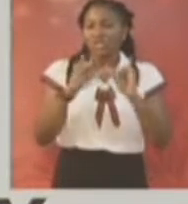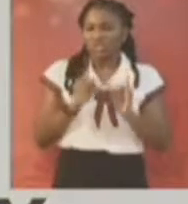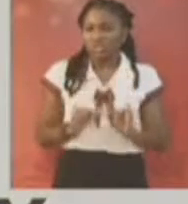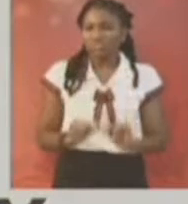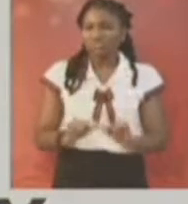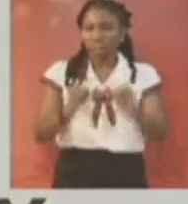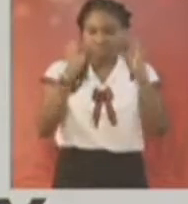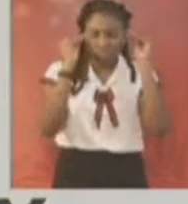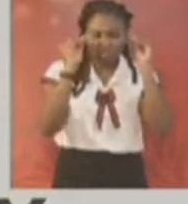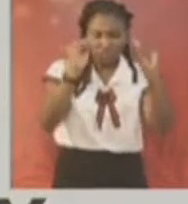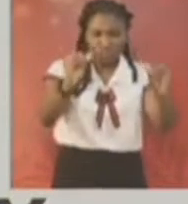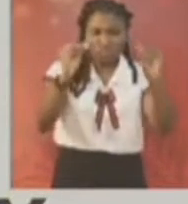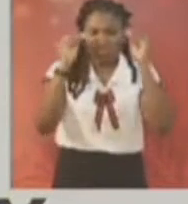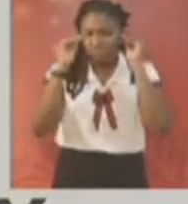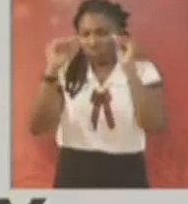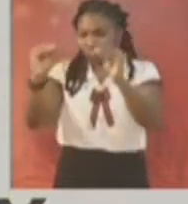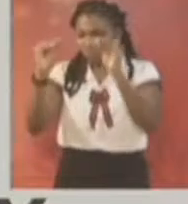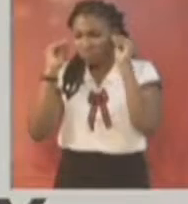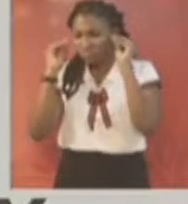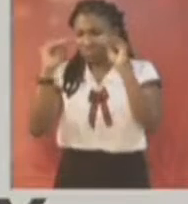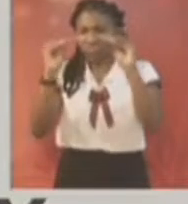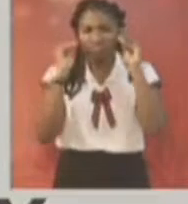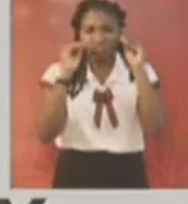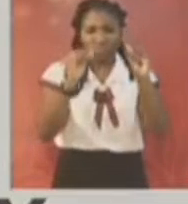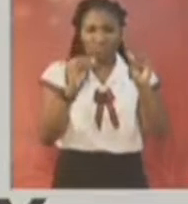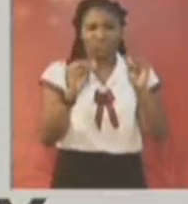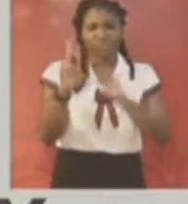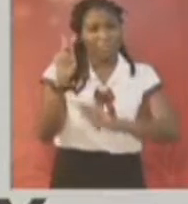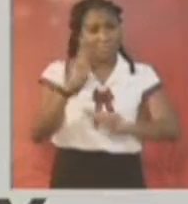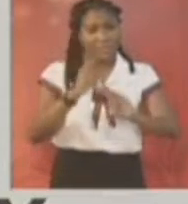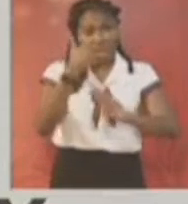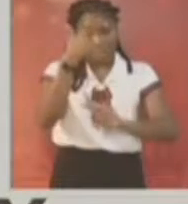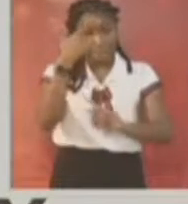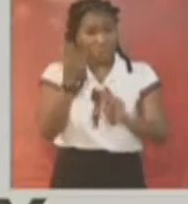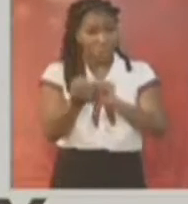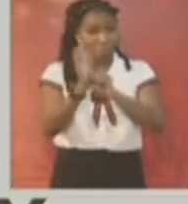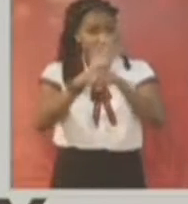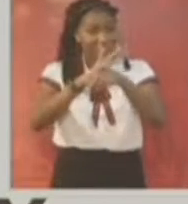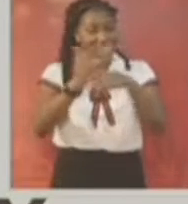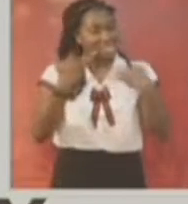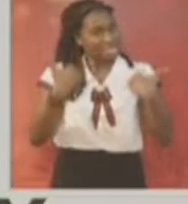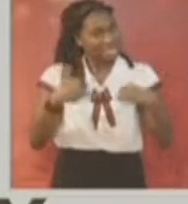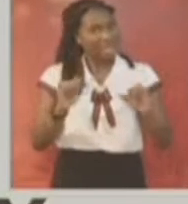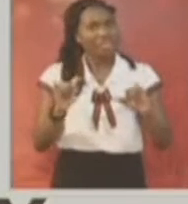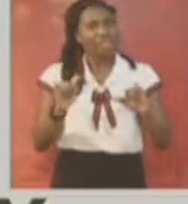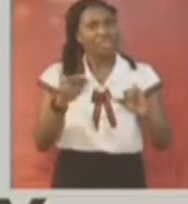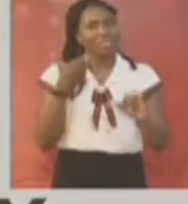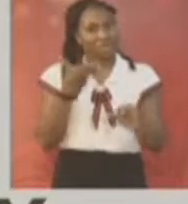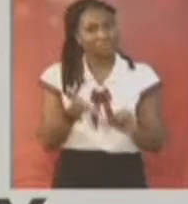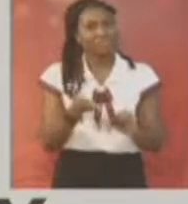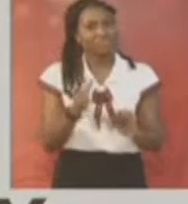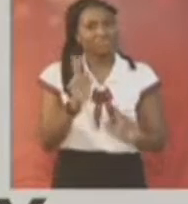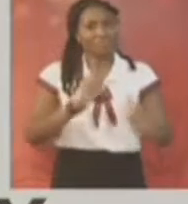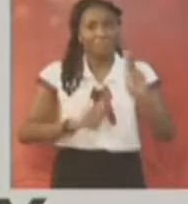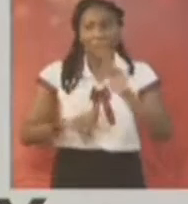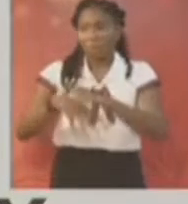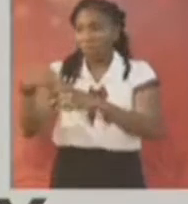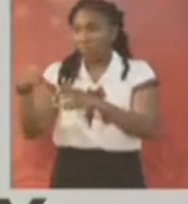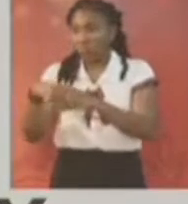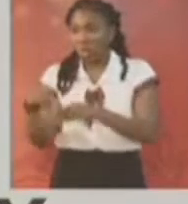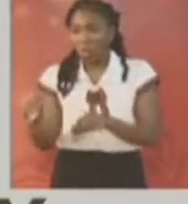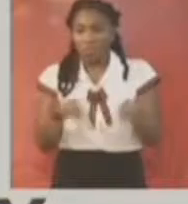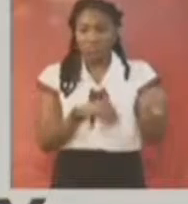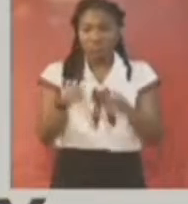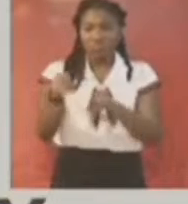public education that the virus is still in the population, and once there are people moving around and the potential for